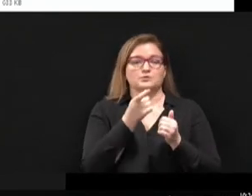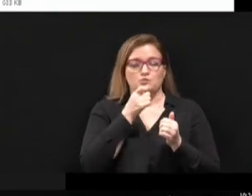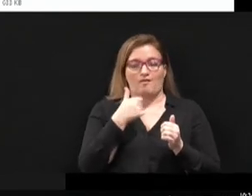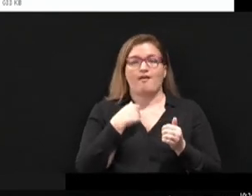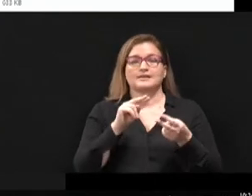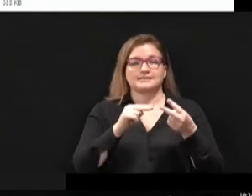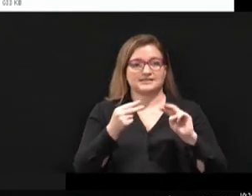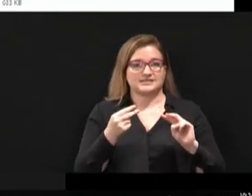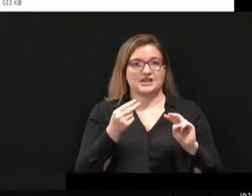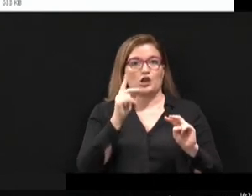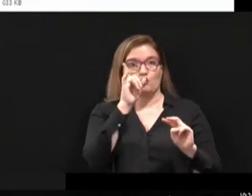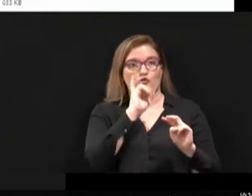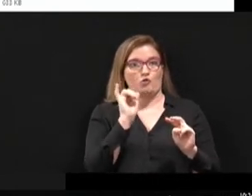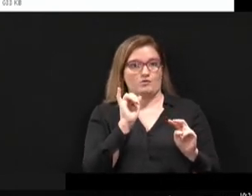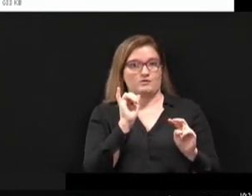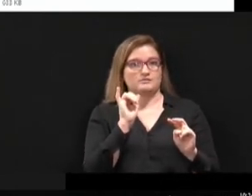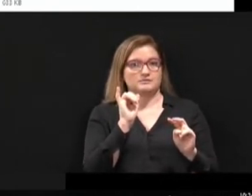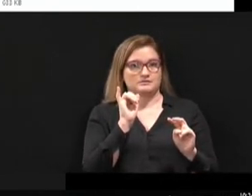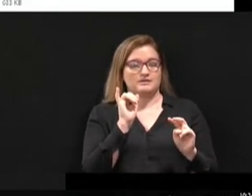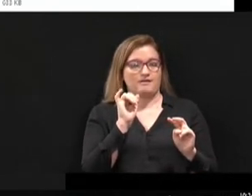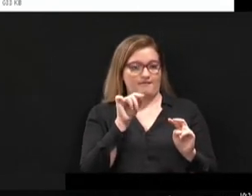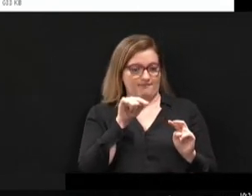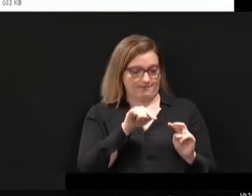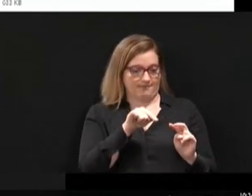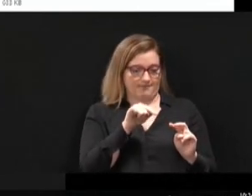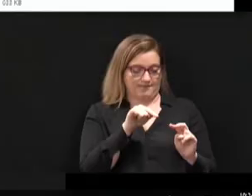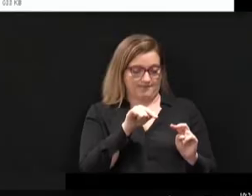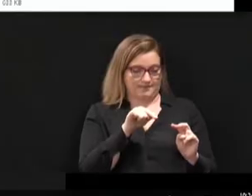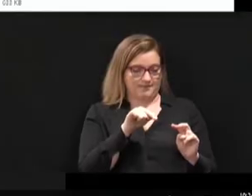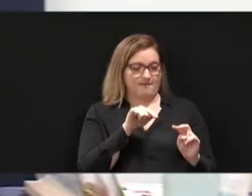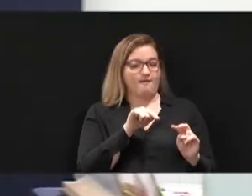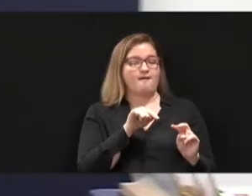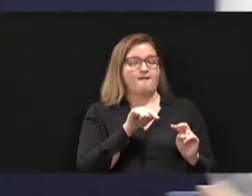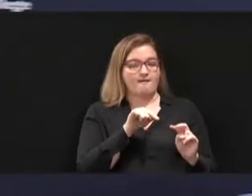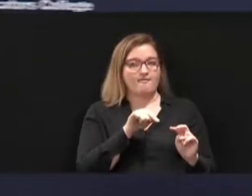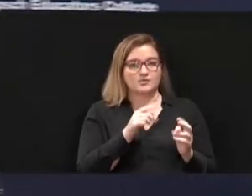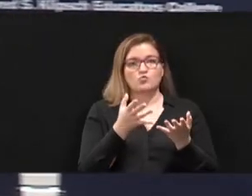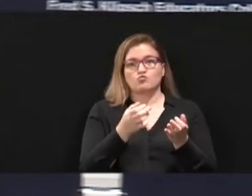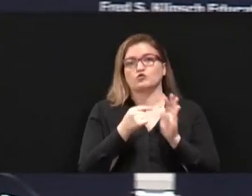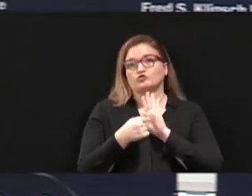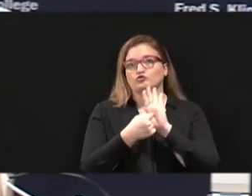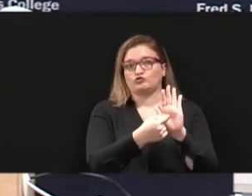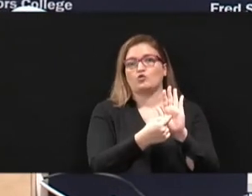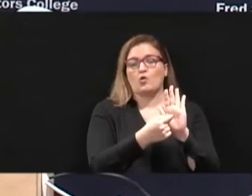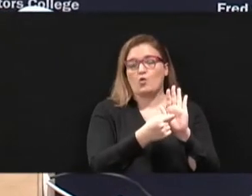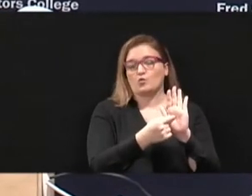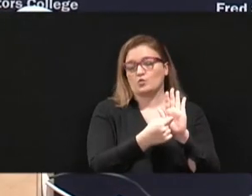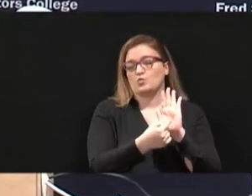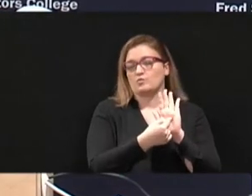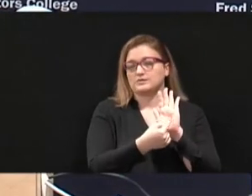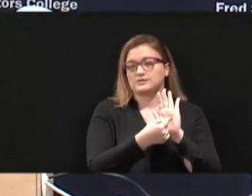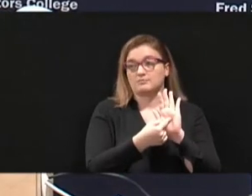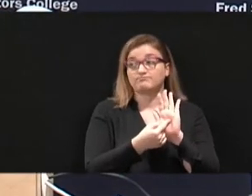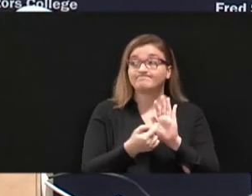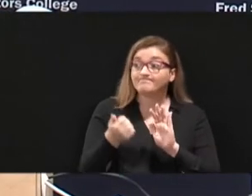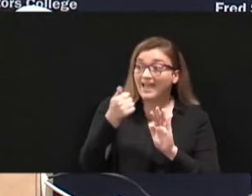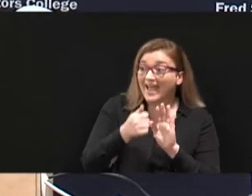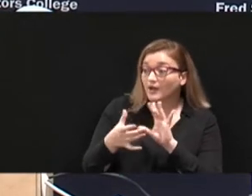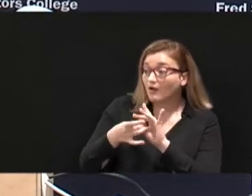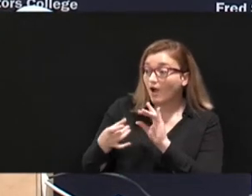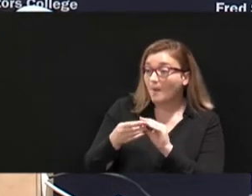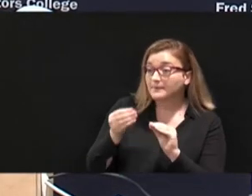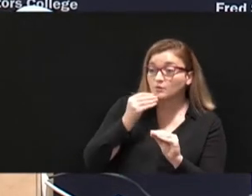symbols piece. But I just wanted to show that to you. Are there any comments at